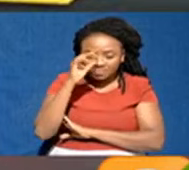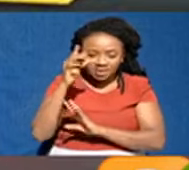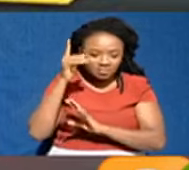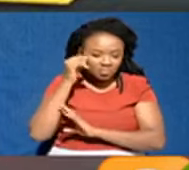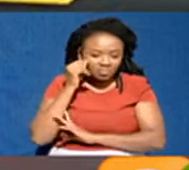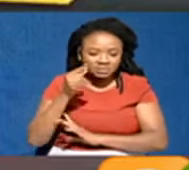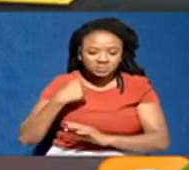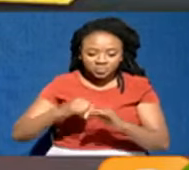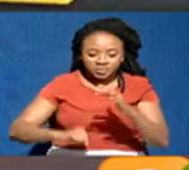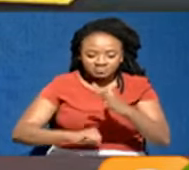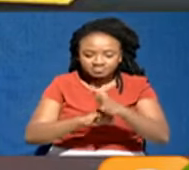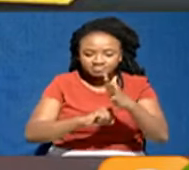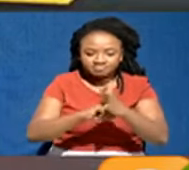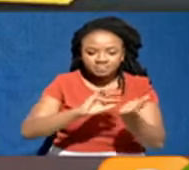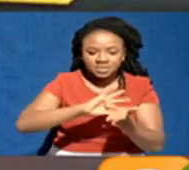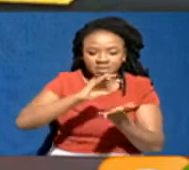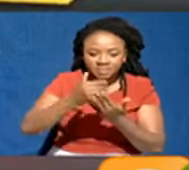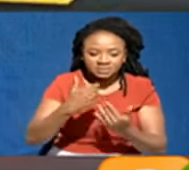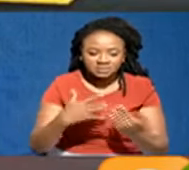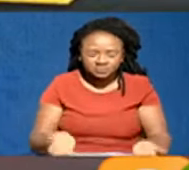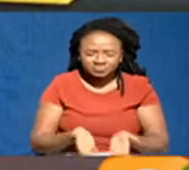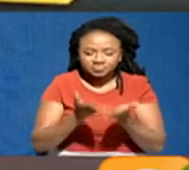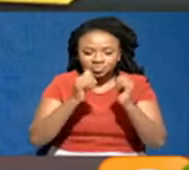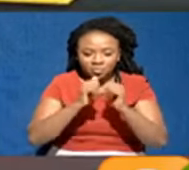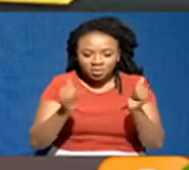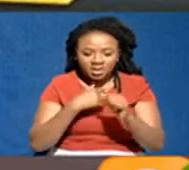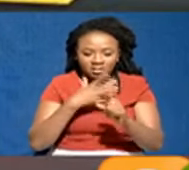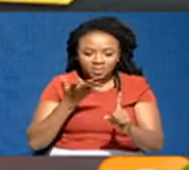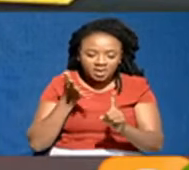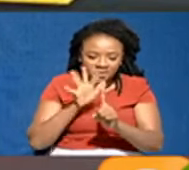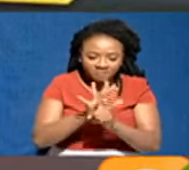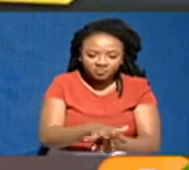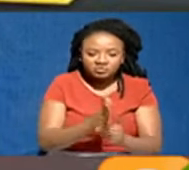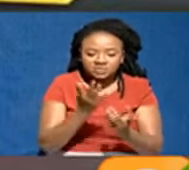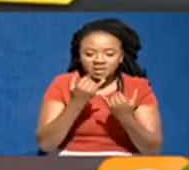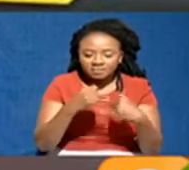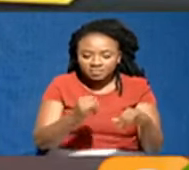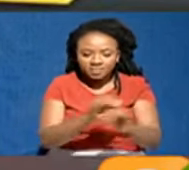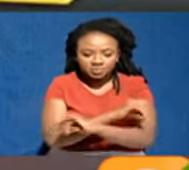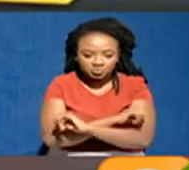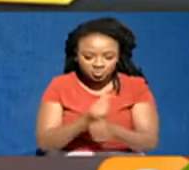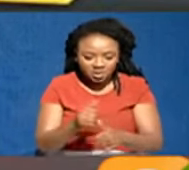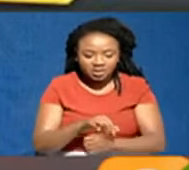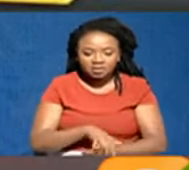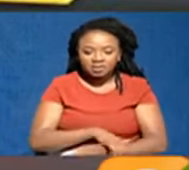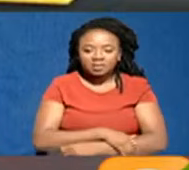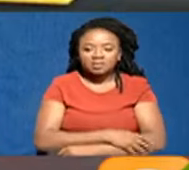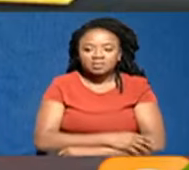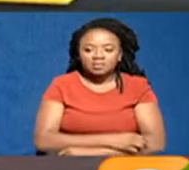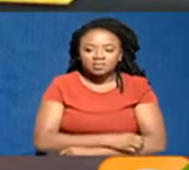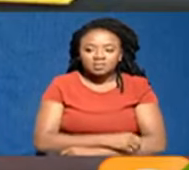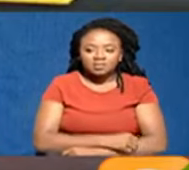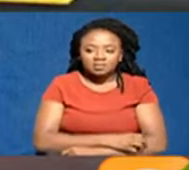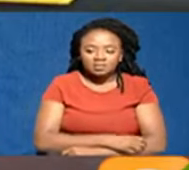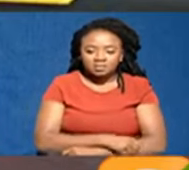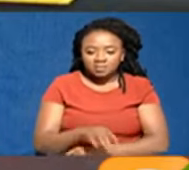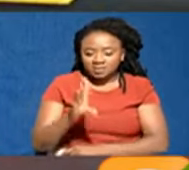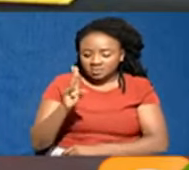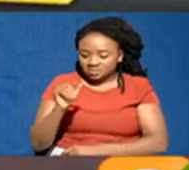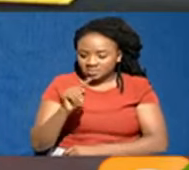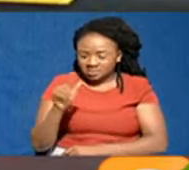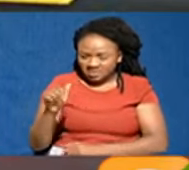building capacity when it comes to matters enforcement. And on data, we have actually a whole surveillance team that works